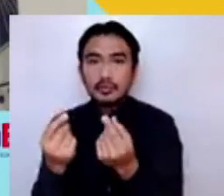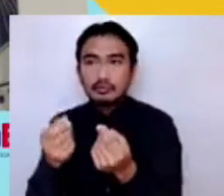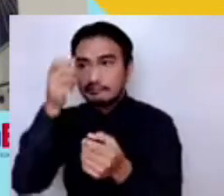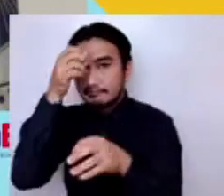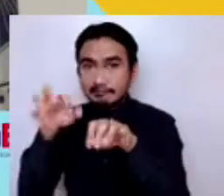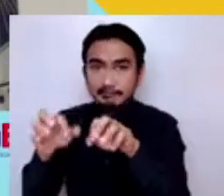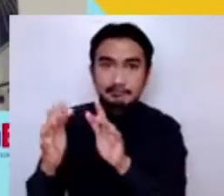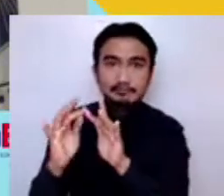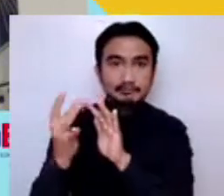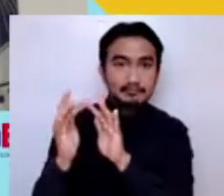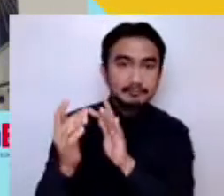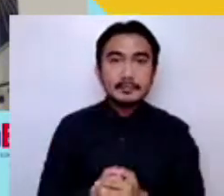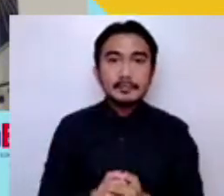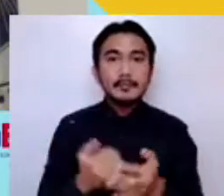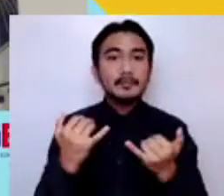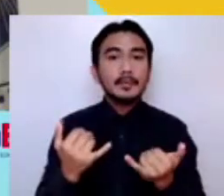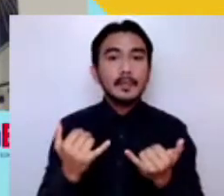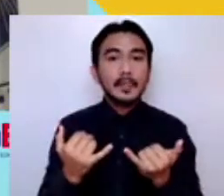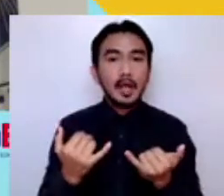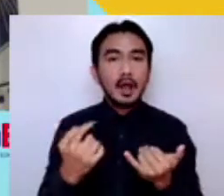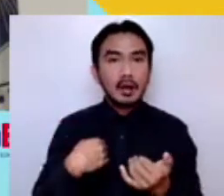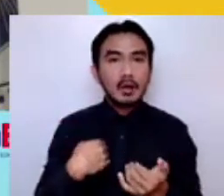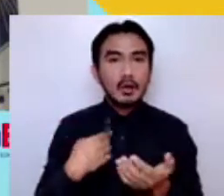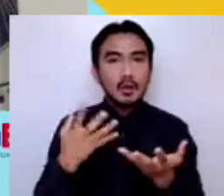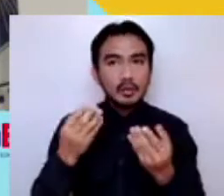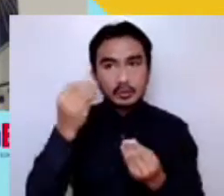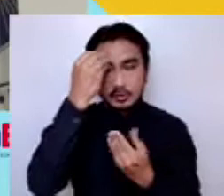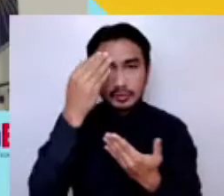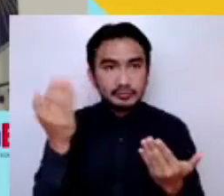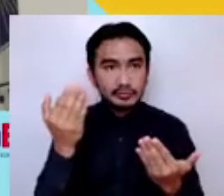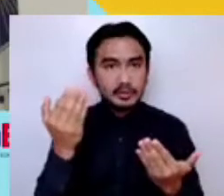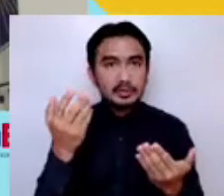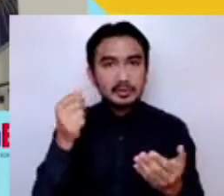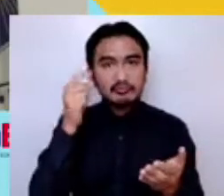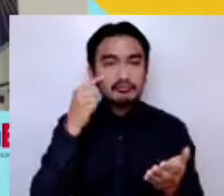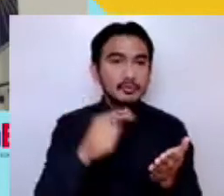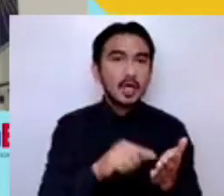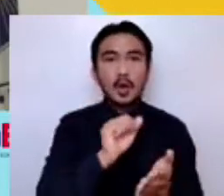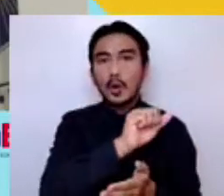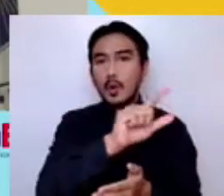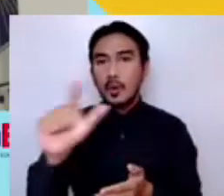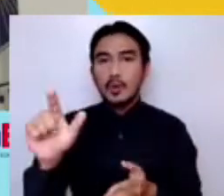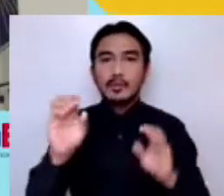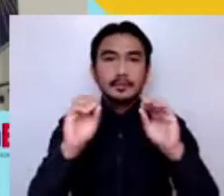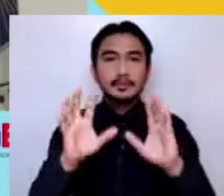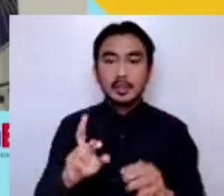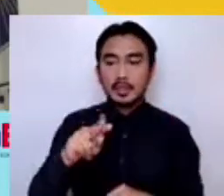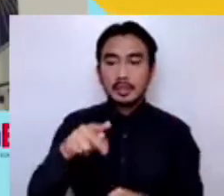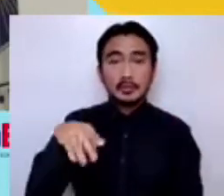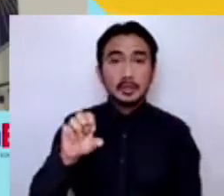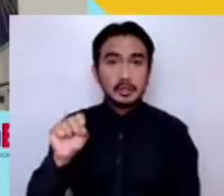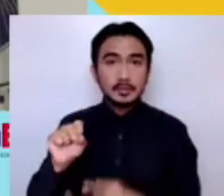this point, I'd like to call the attention of all of our teachers in RPMS focals in the